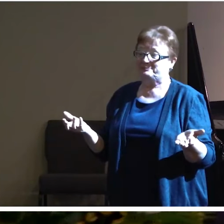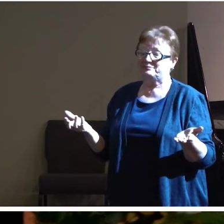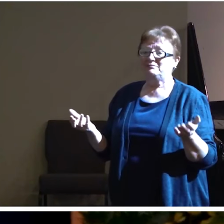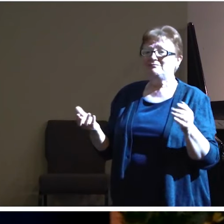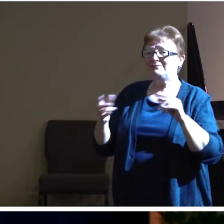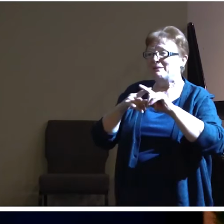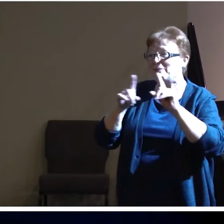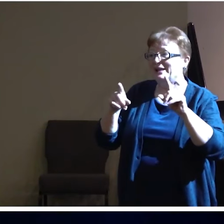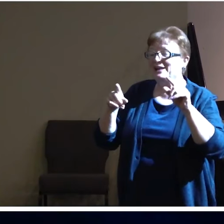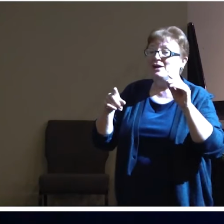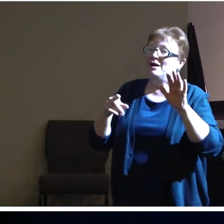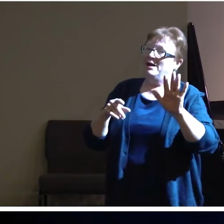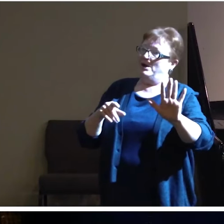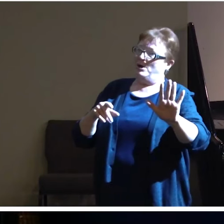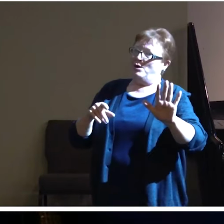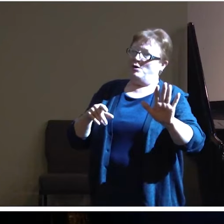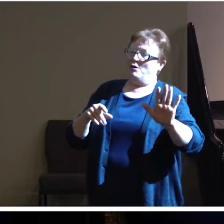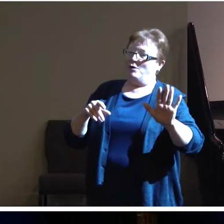So we're smarter.